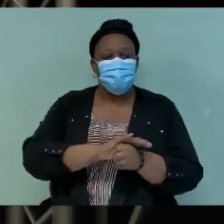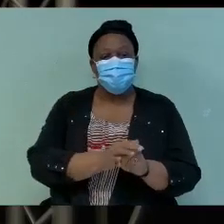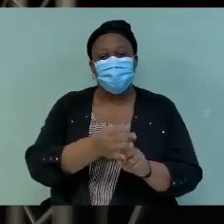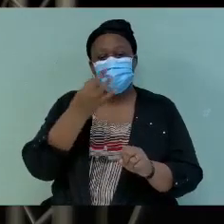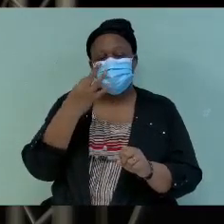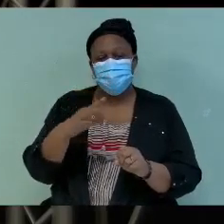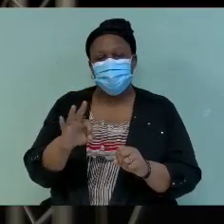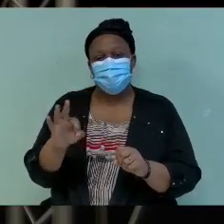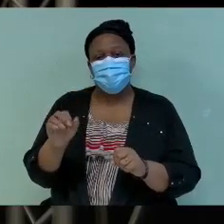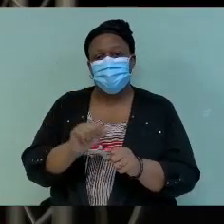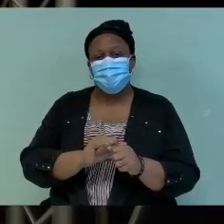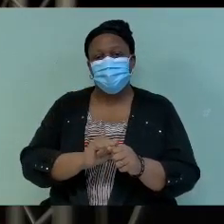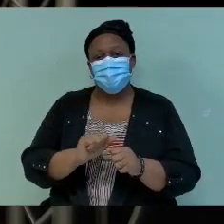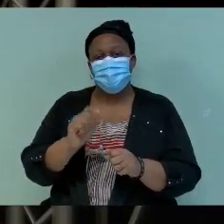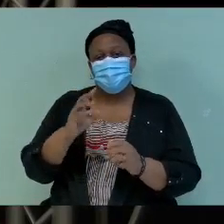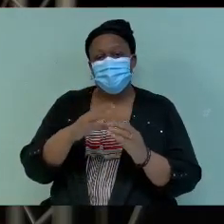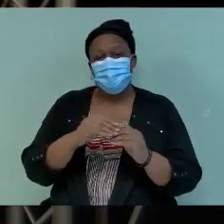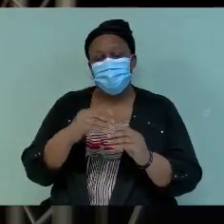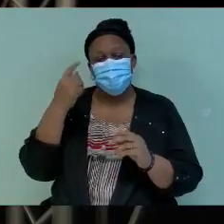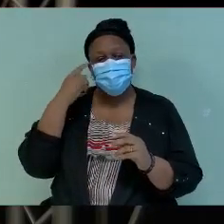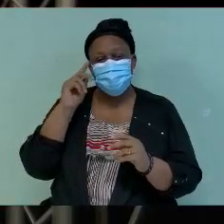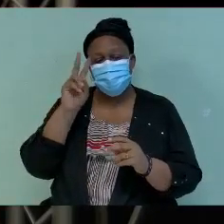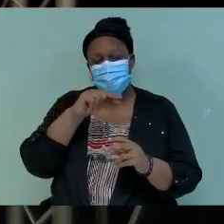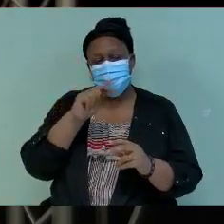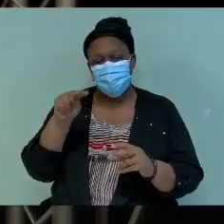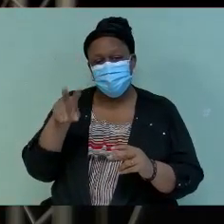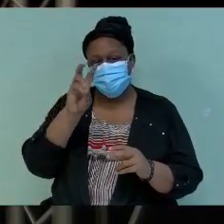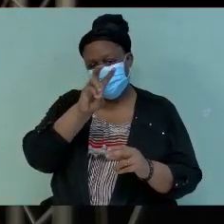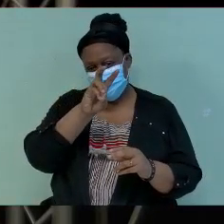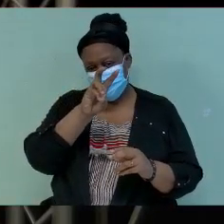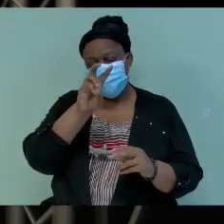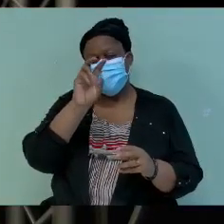daily briefing for the 26th of April,